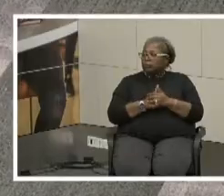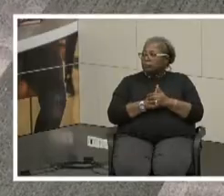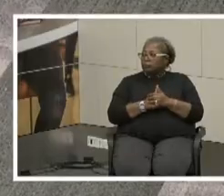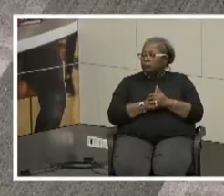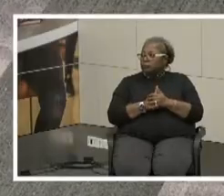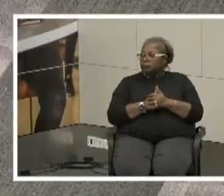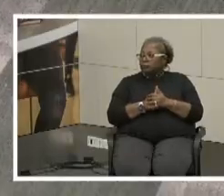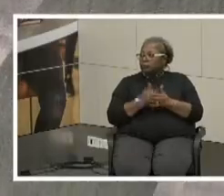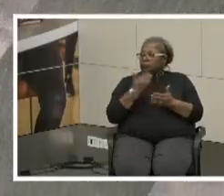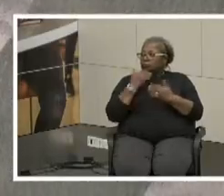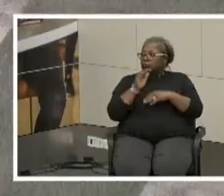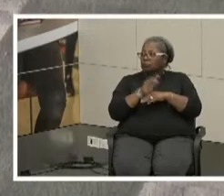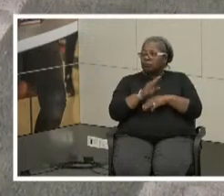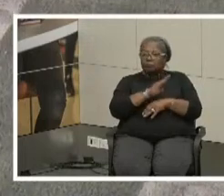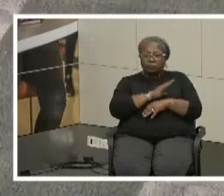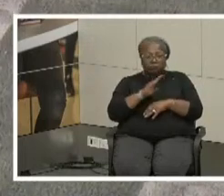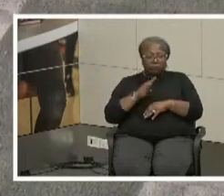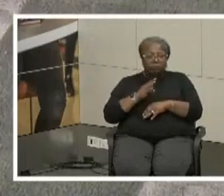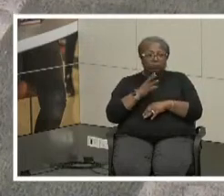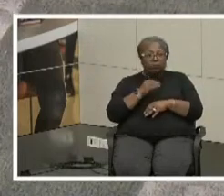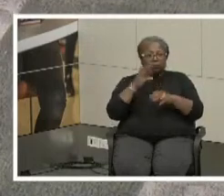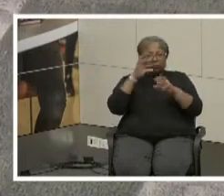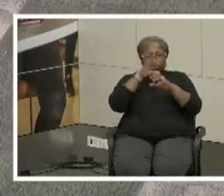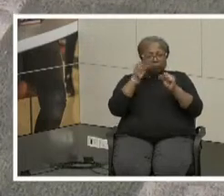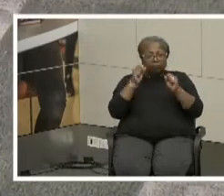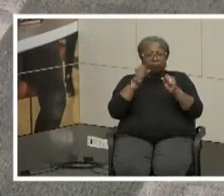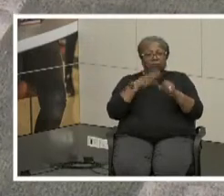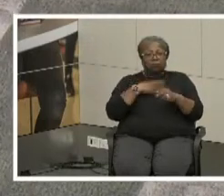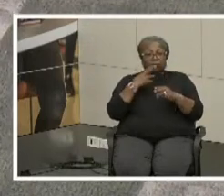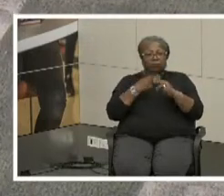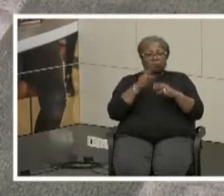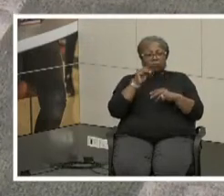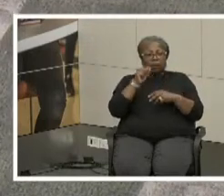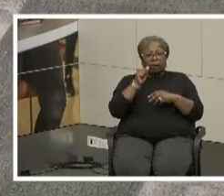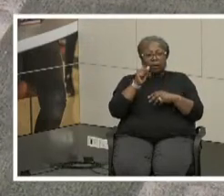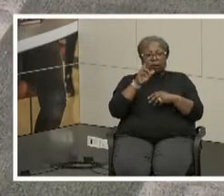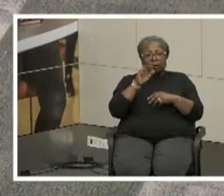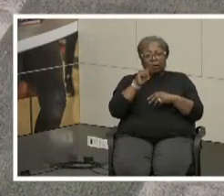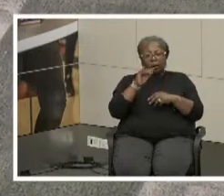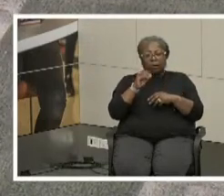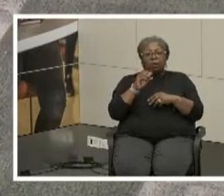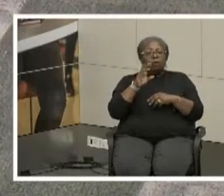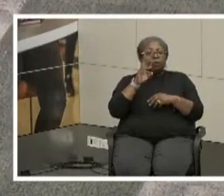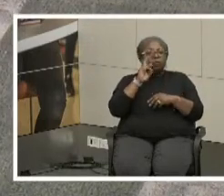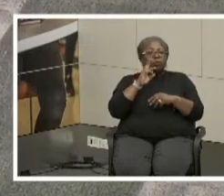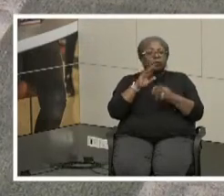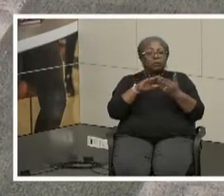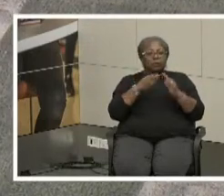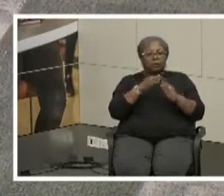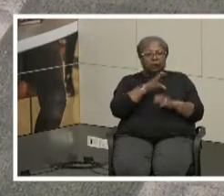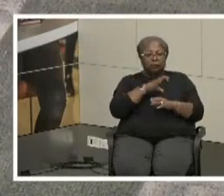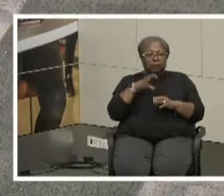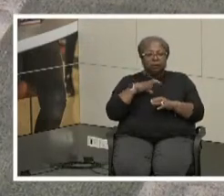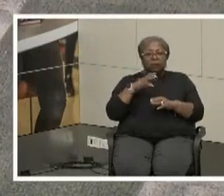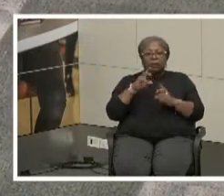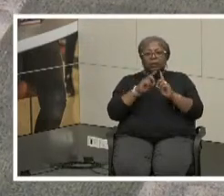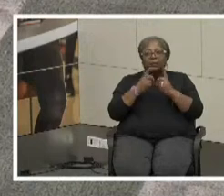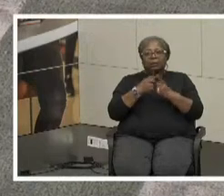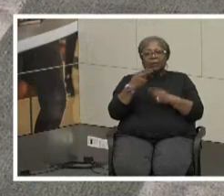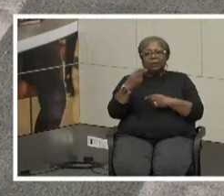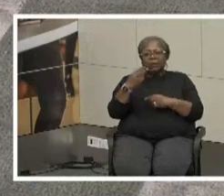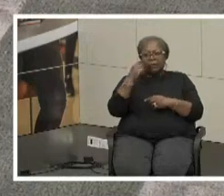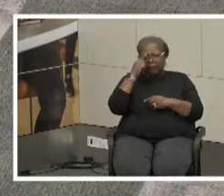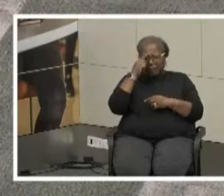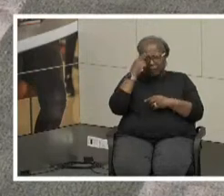tonight good evening board and superintendent my name is Mario Castillo Houston city council member district H and I'm